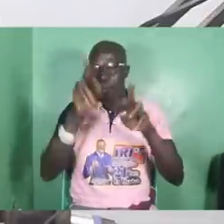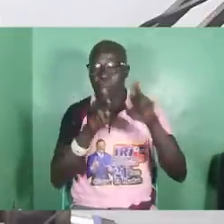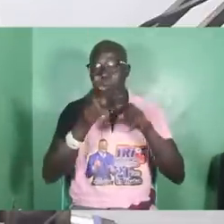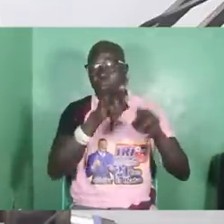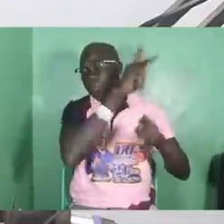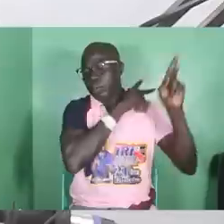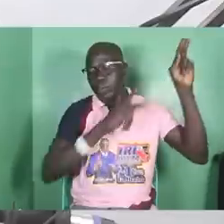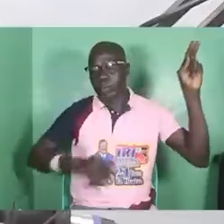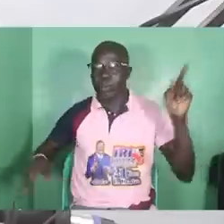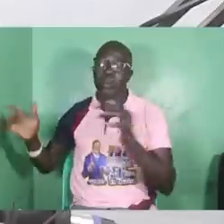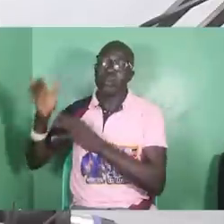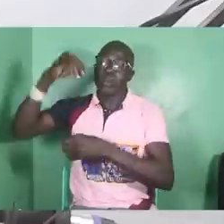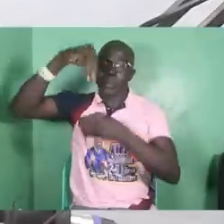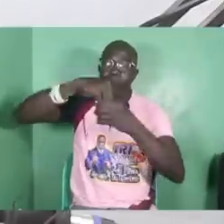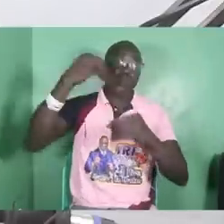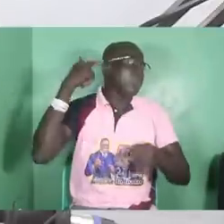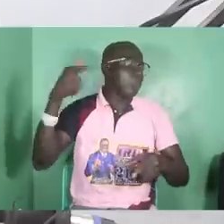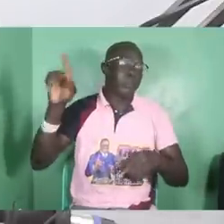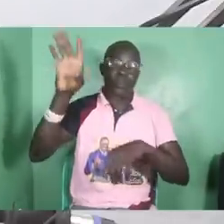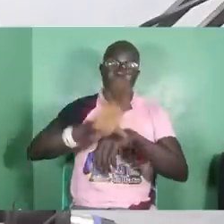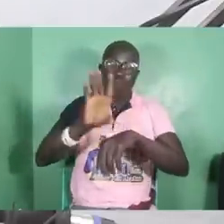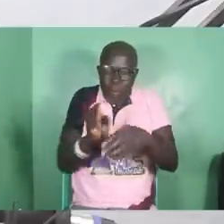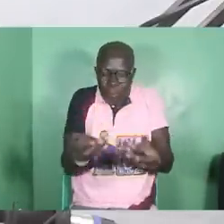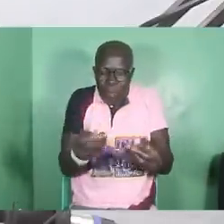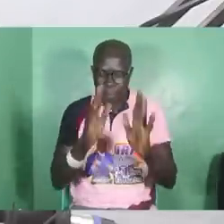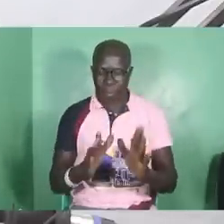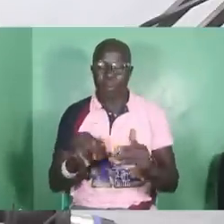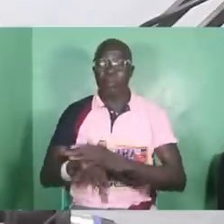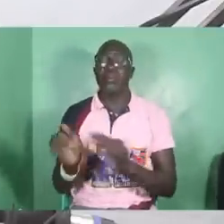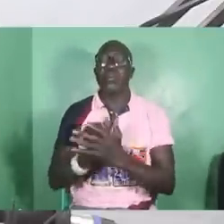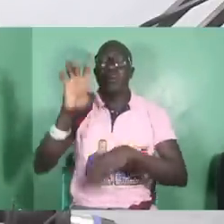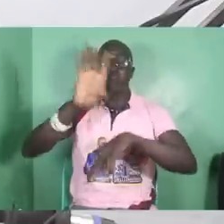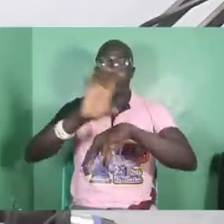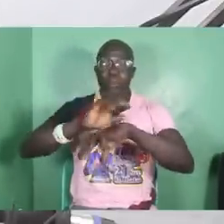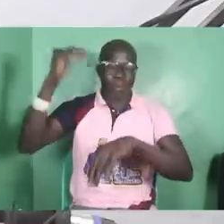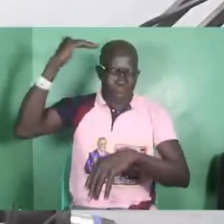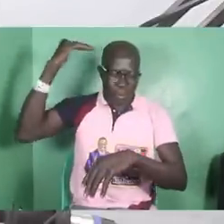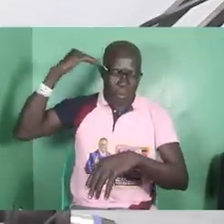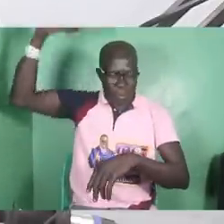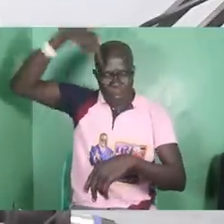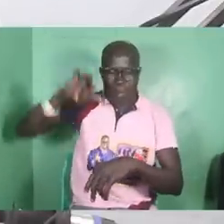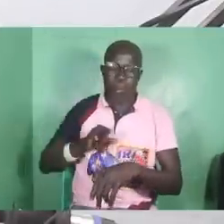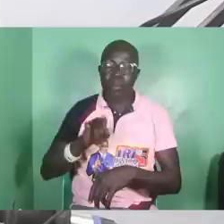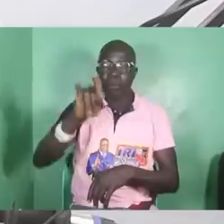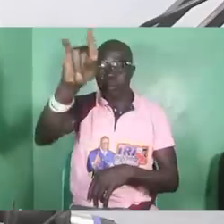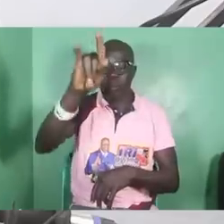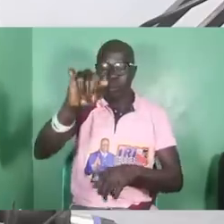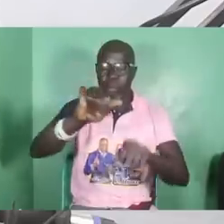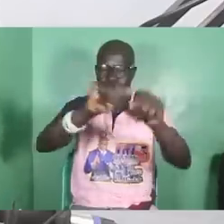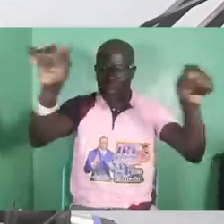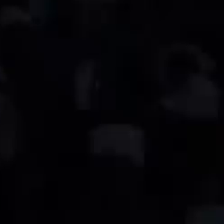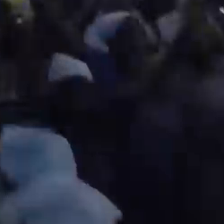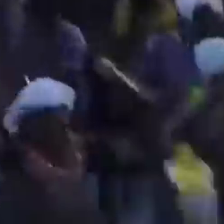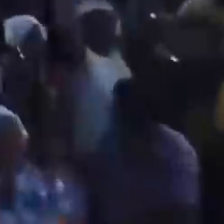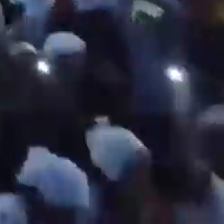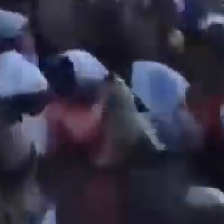Babasebioba lati jo Sido Kagori Church Land of Reality torujo a wa ni Gbaremu Idiobe Airport area ne